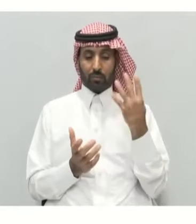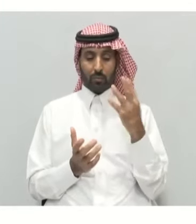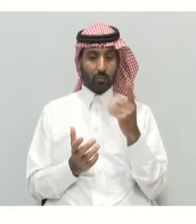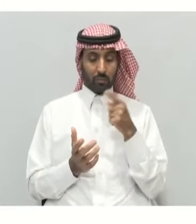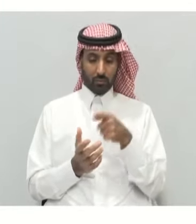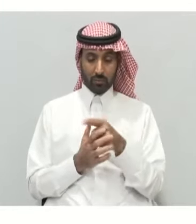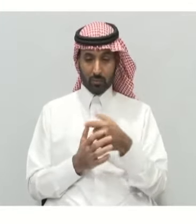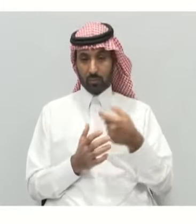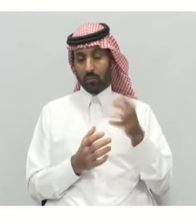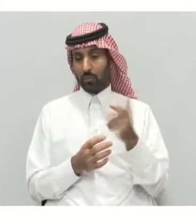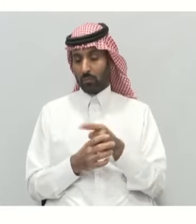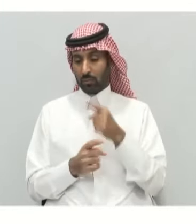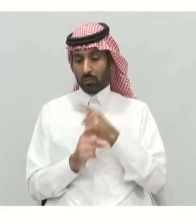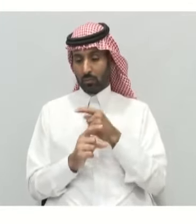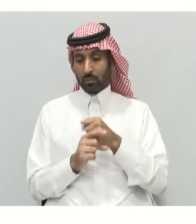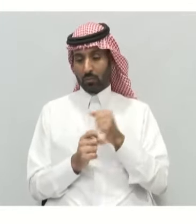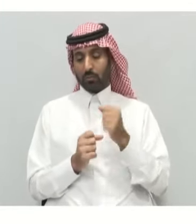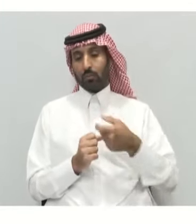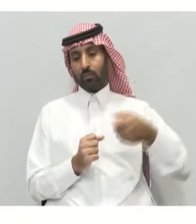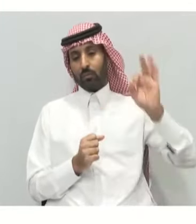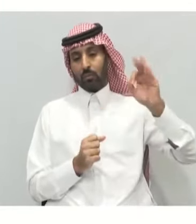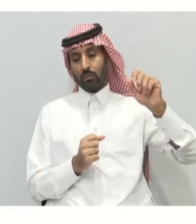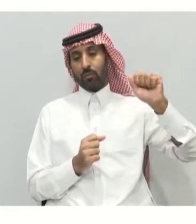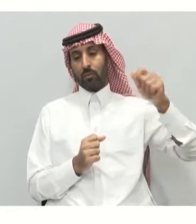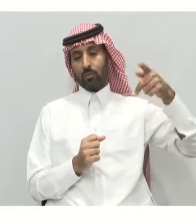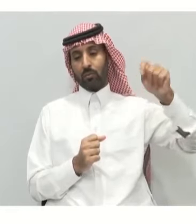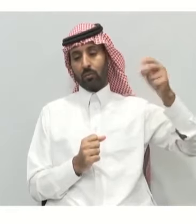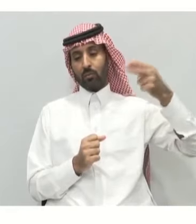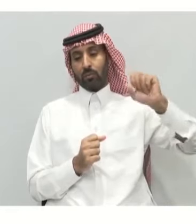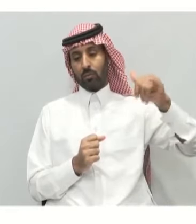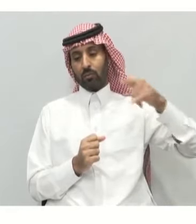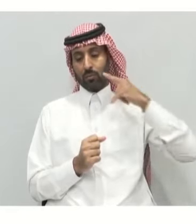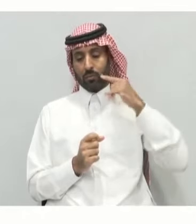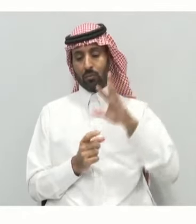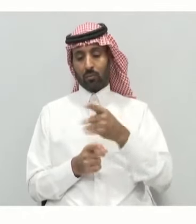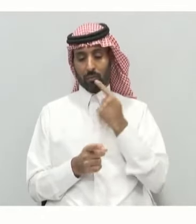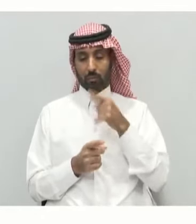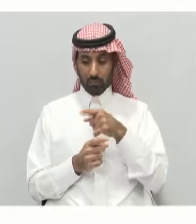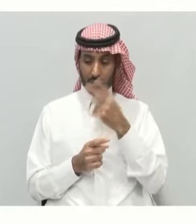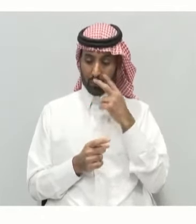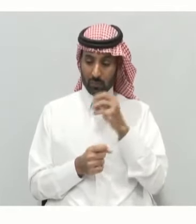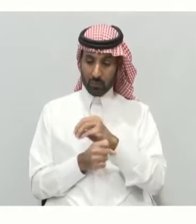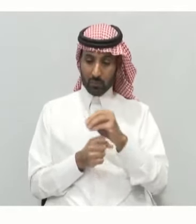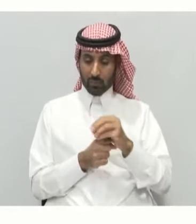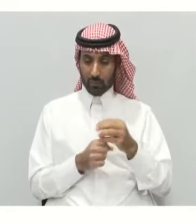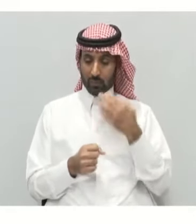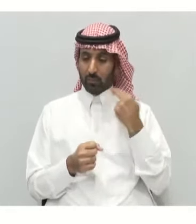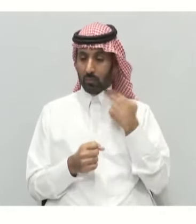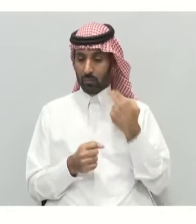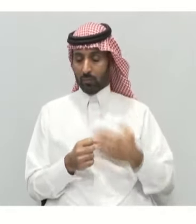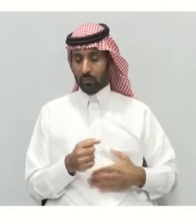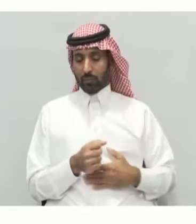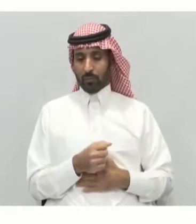do Mr. Fathi and Mr. Al-Jahawi teach science? We'll go back and to see the science subject.